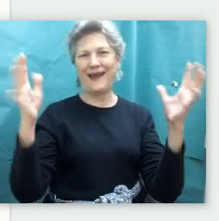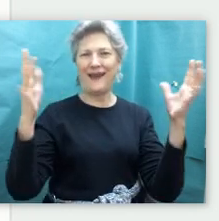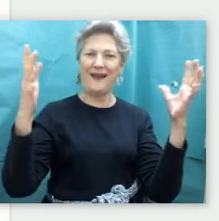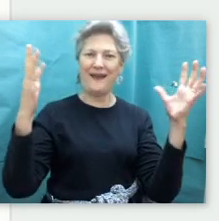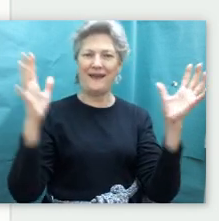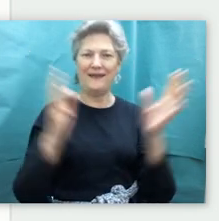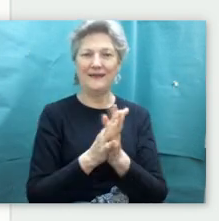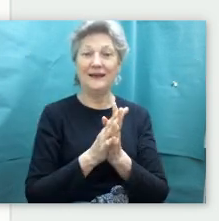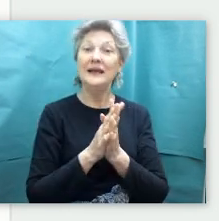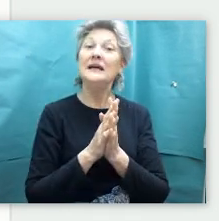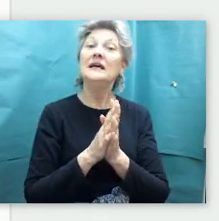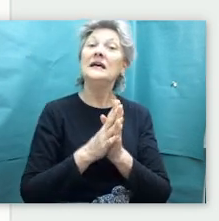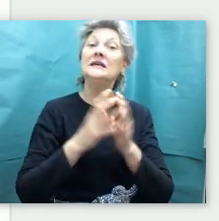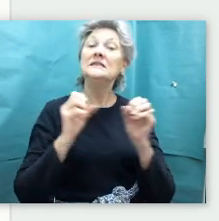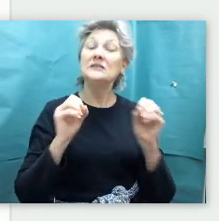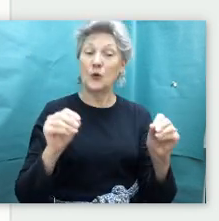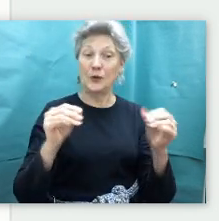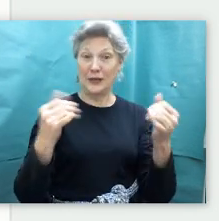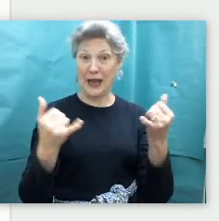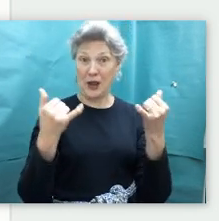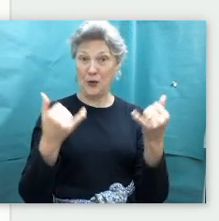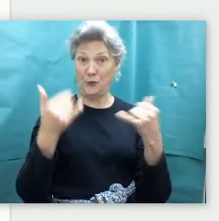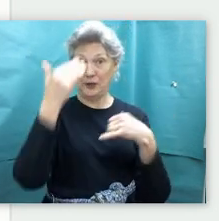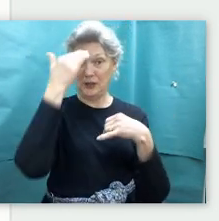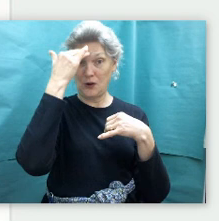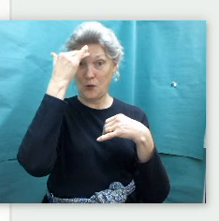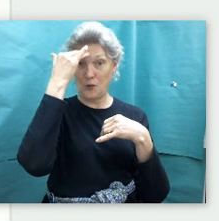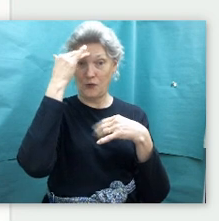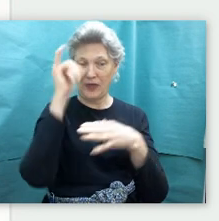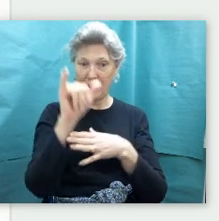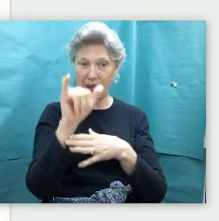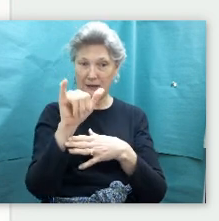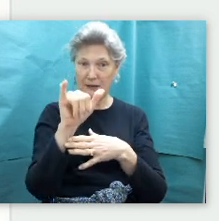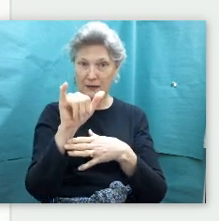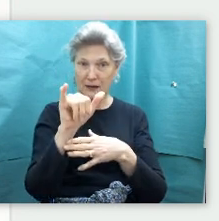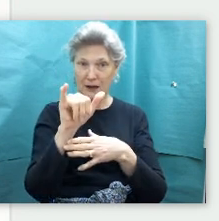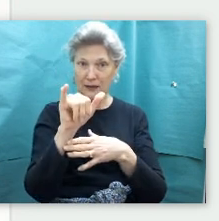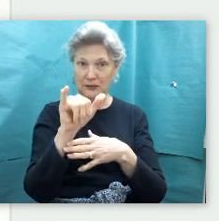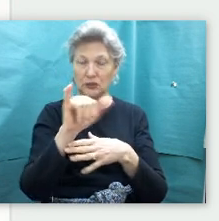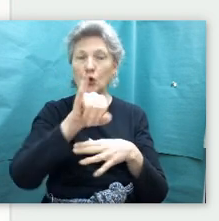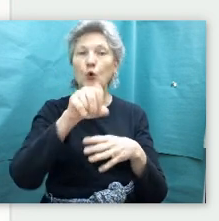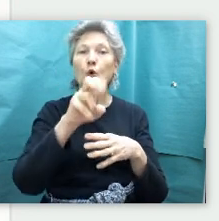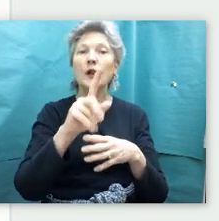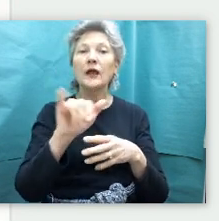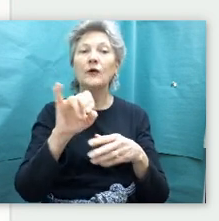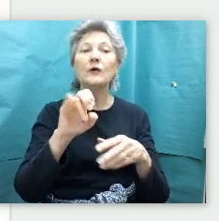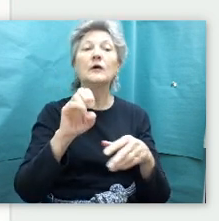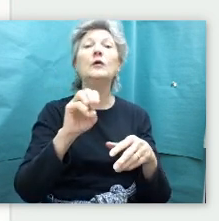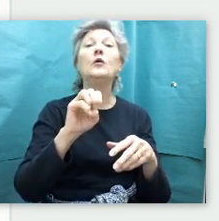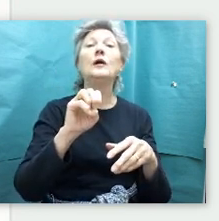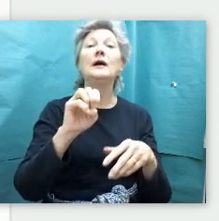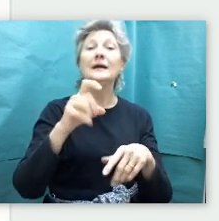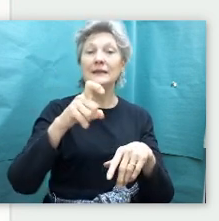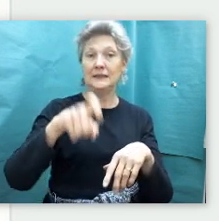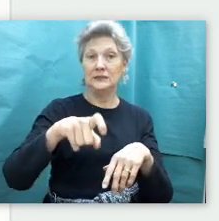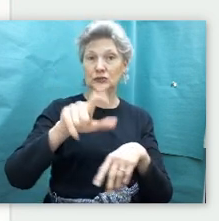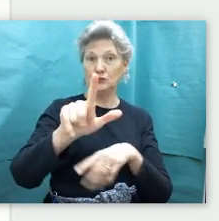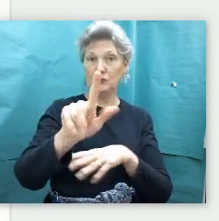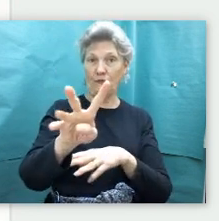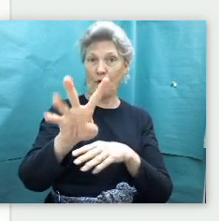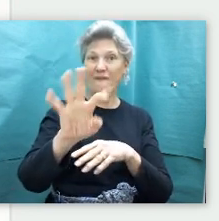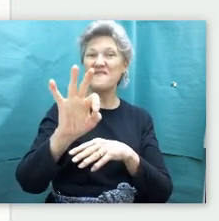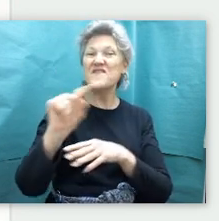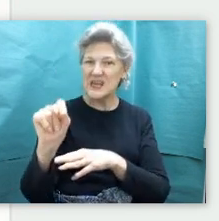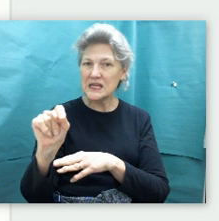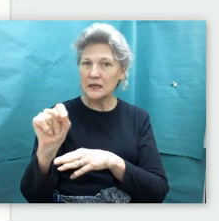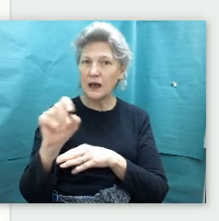24. So now we know that Julio needs 24